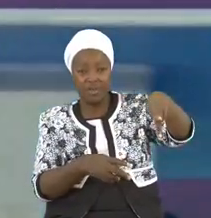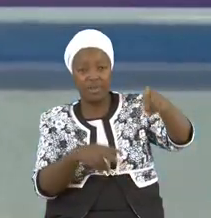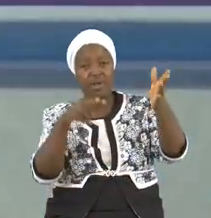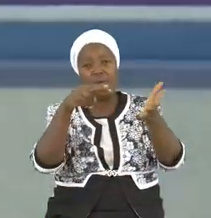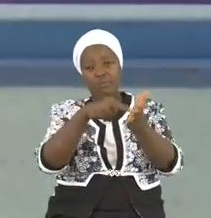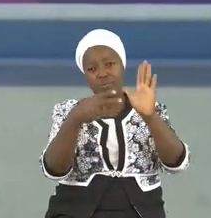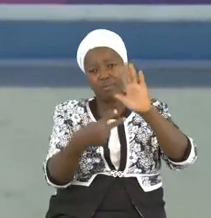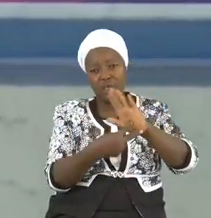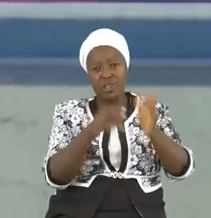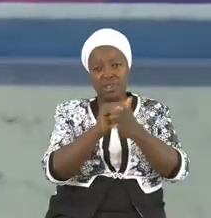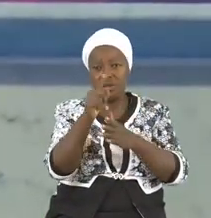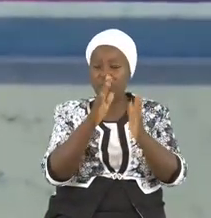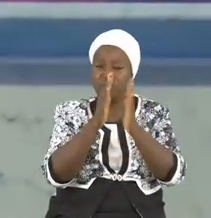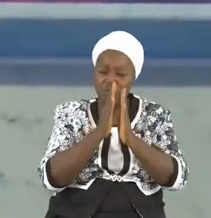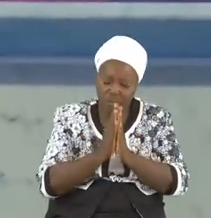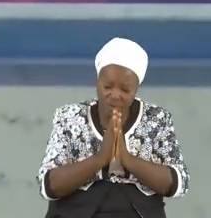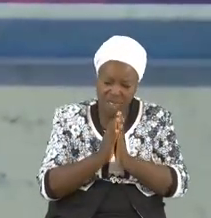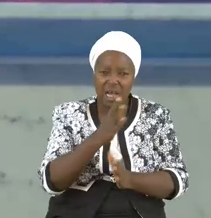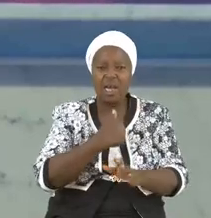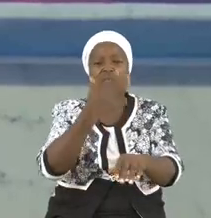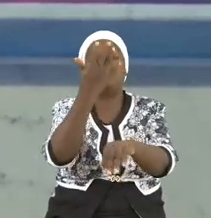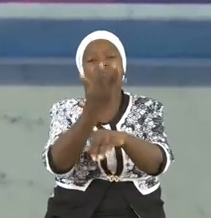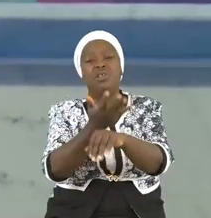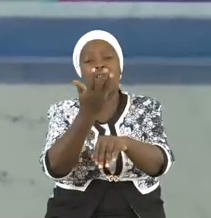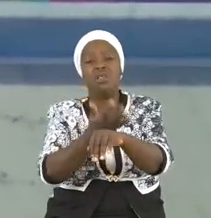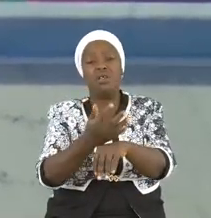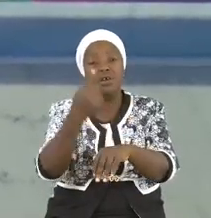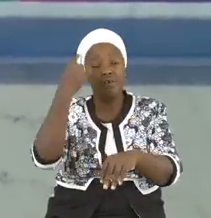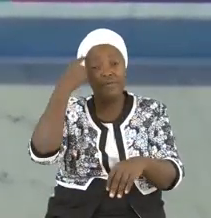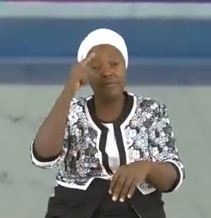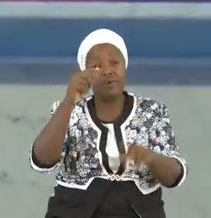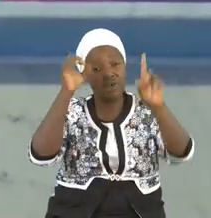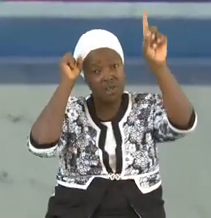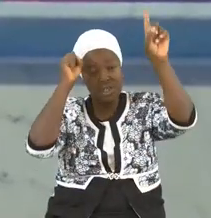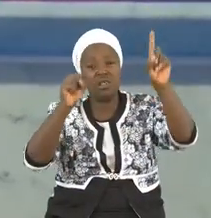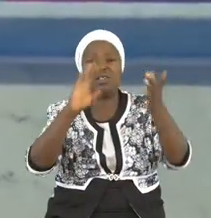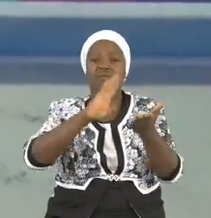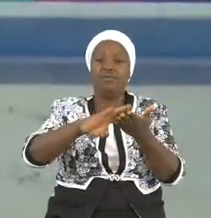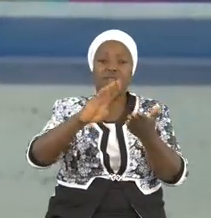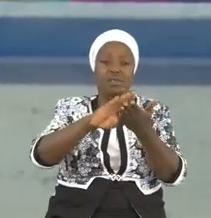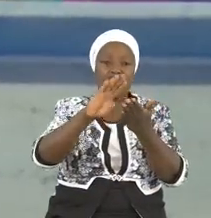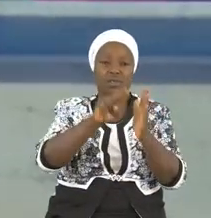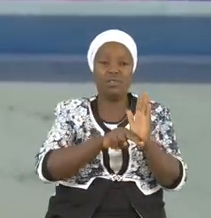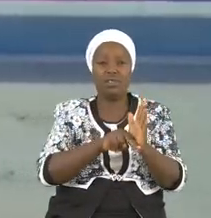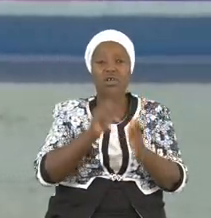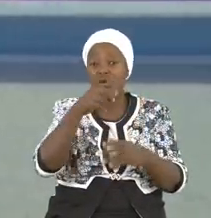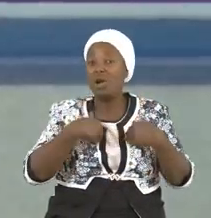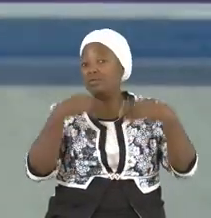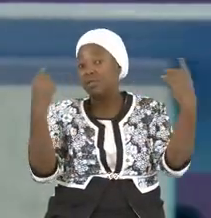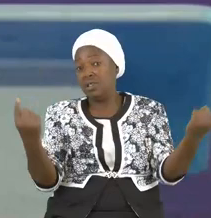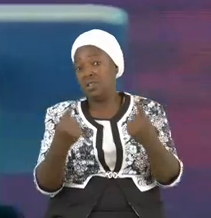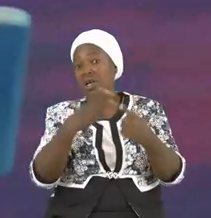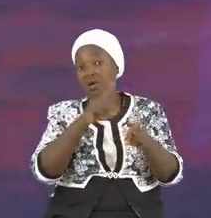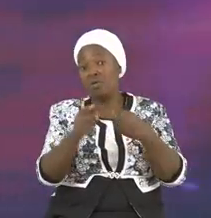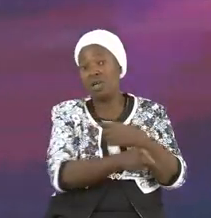plead for his pardon. You have sinned, you have gone astray, and now you come to